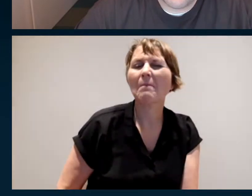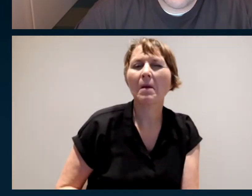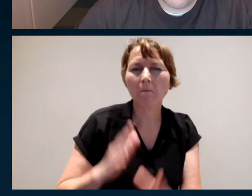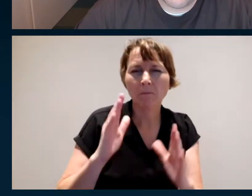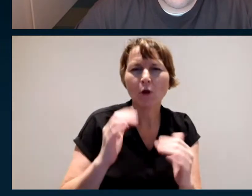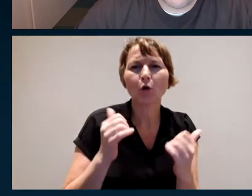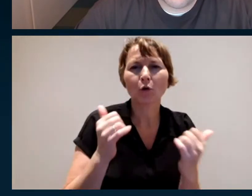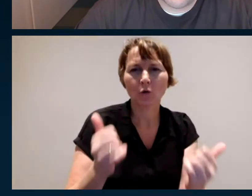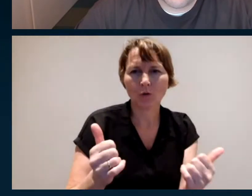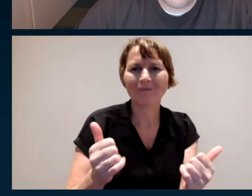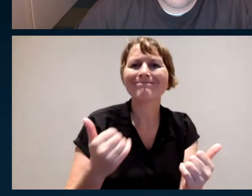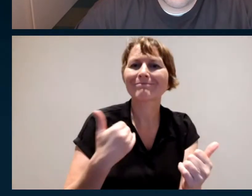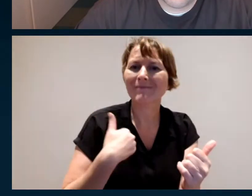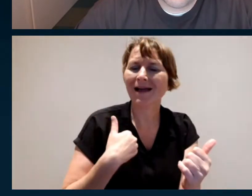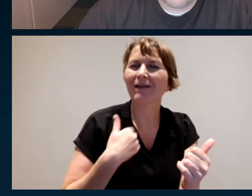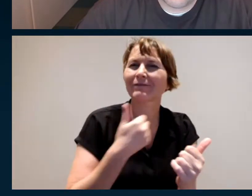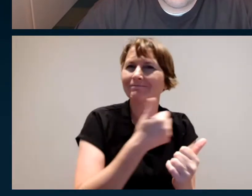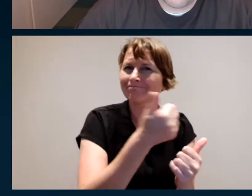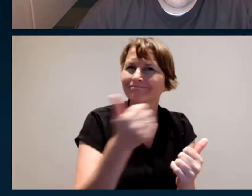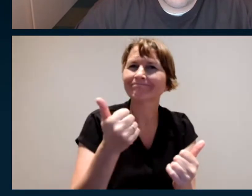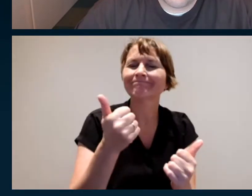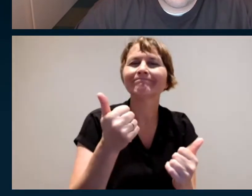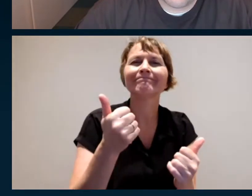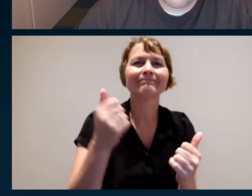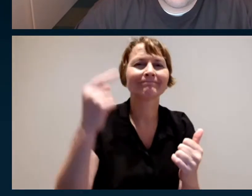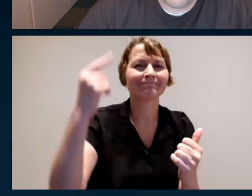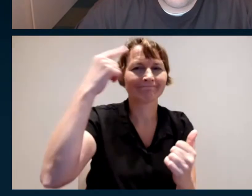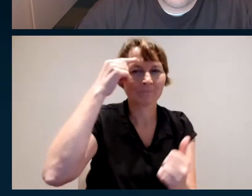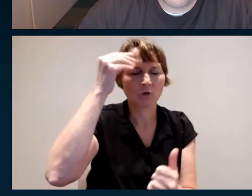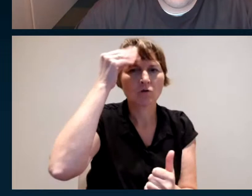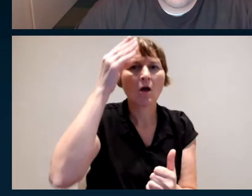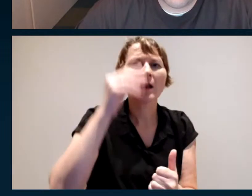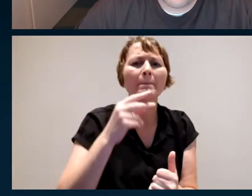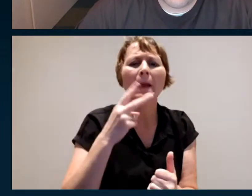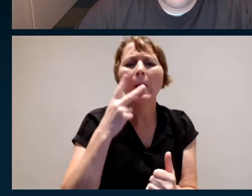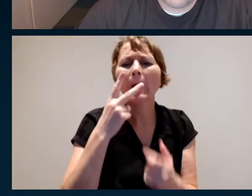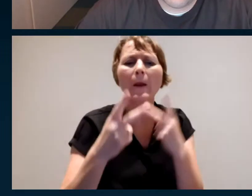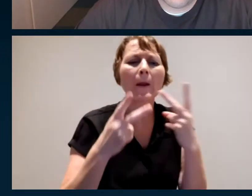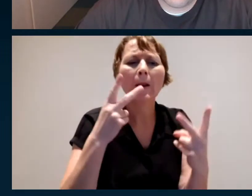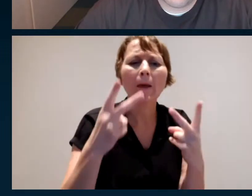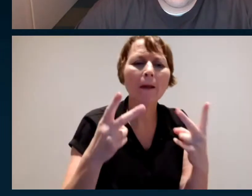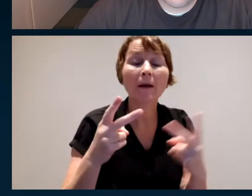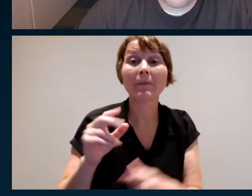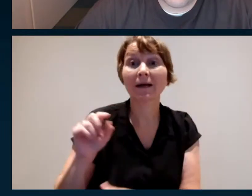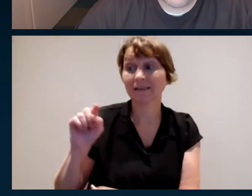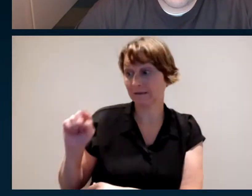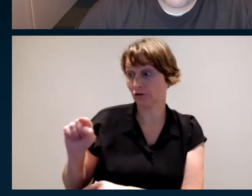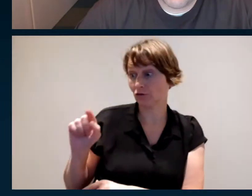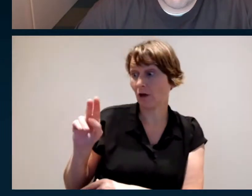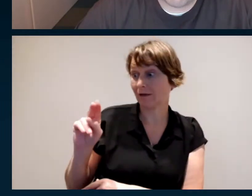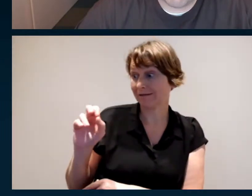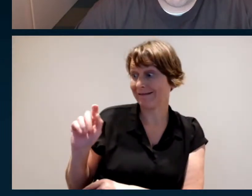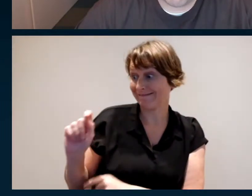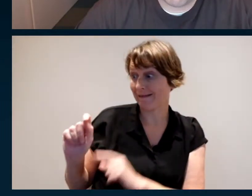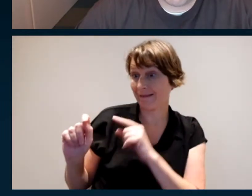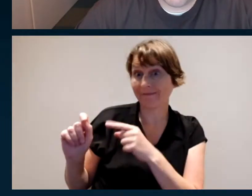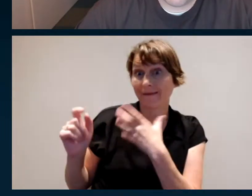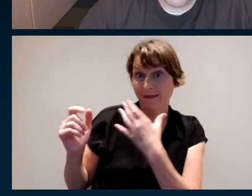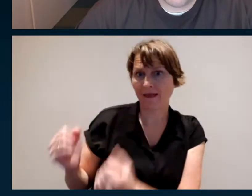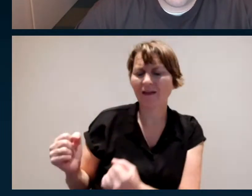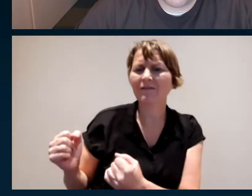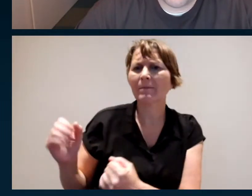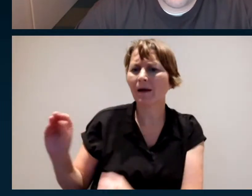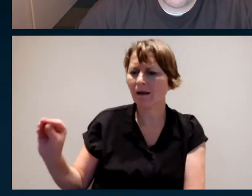development knowledge where you can poke around and say, oh, we can do this already in .NET. Why can't I do it in Azure this way? And you link stuff,